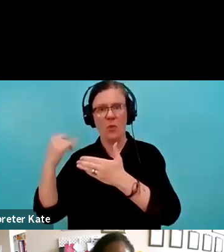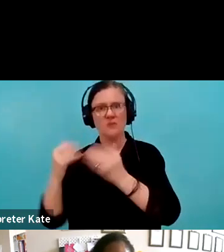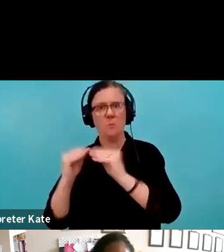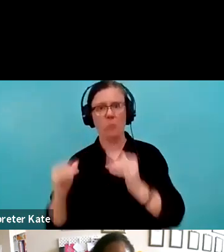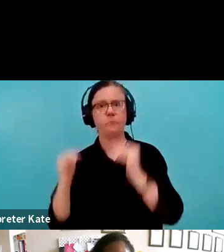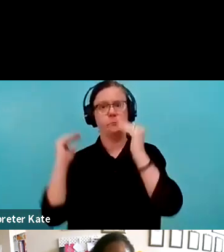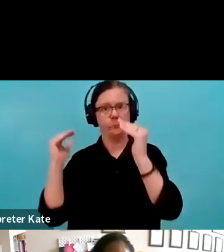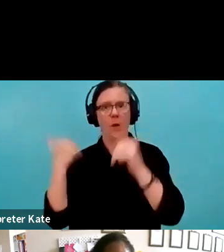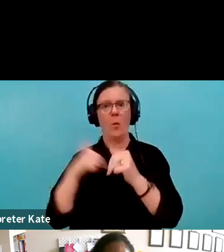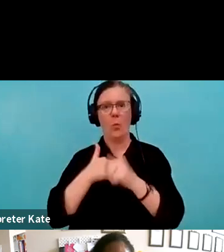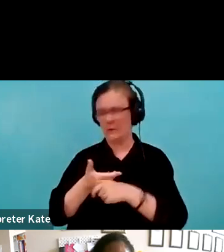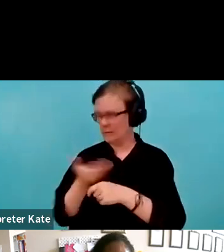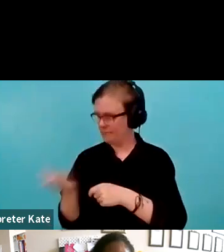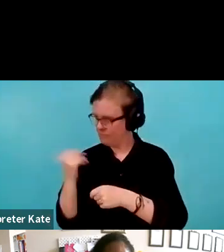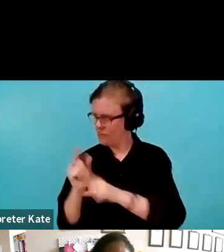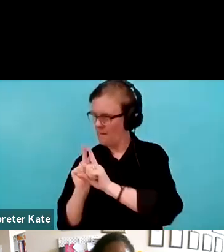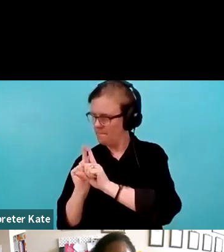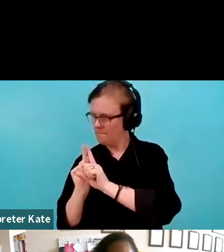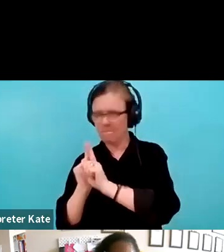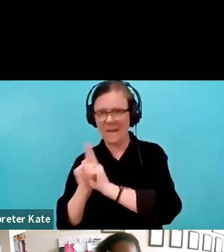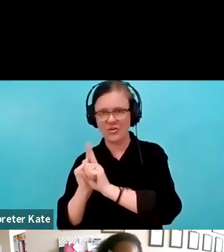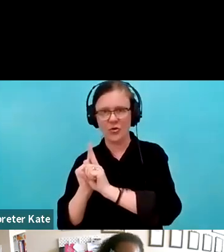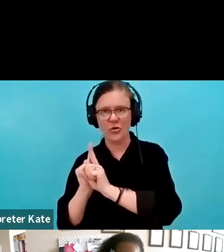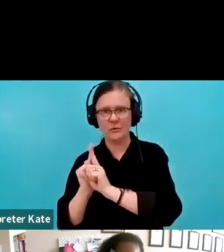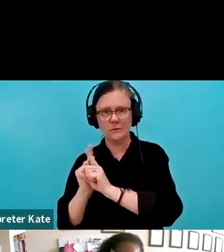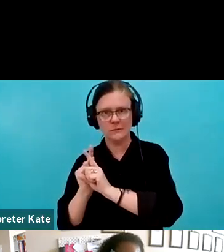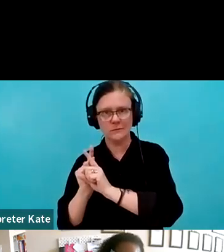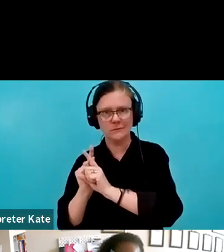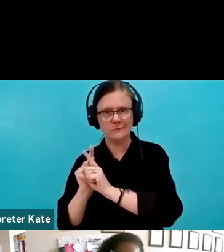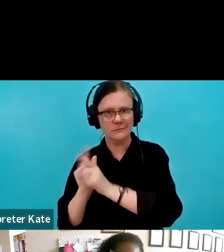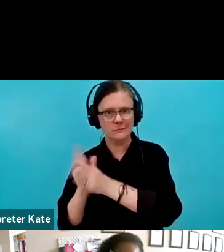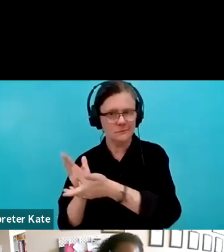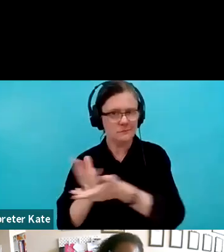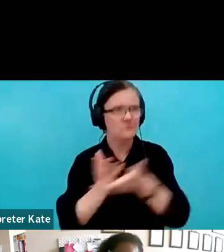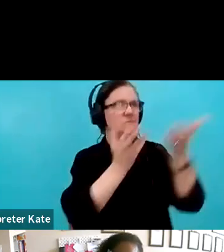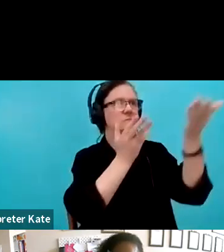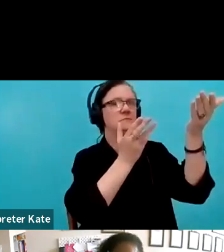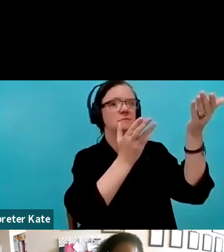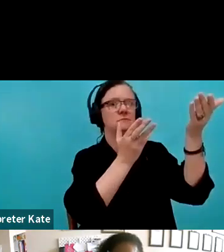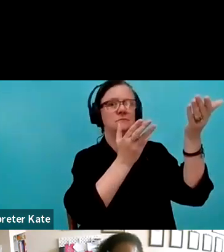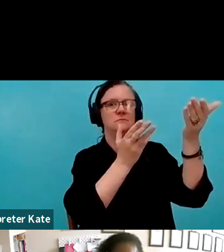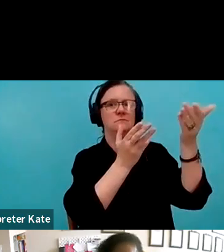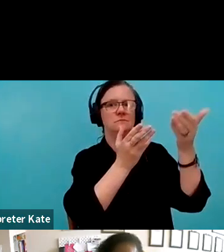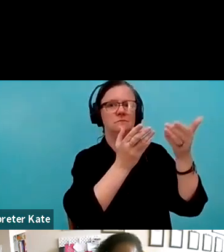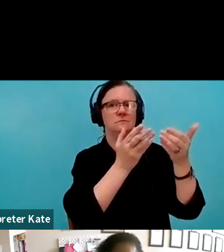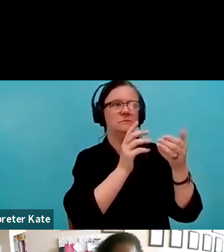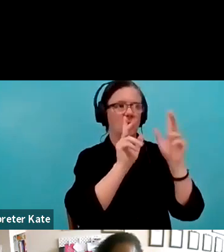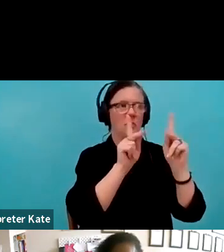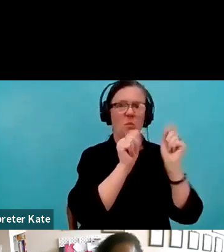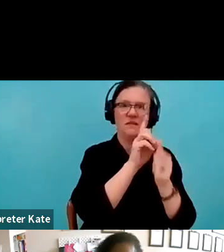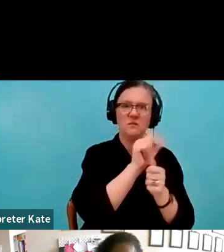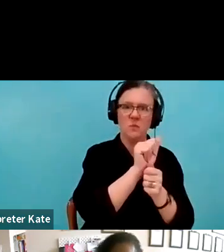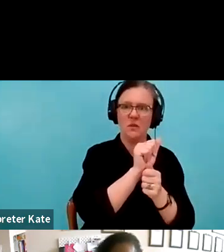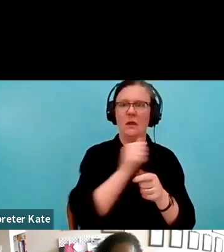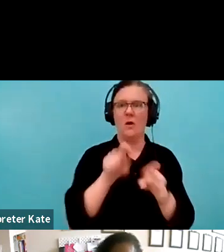they'll be mentored by people who have really achieved something in their field with a disability. And Jim